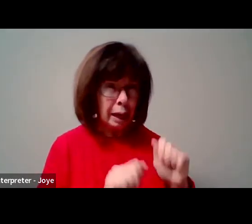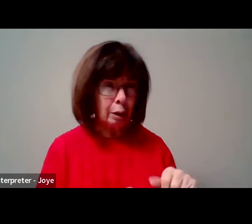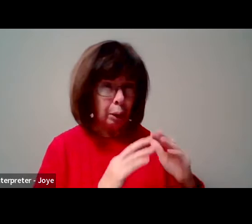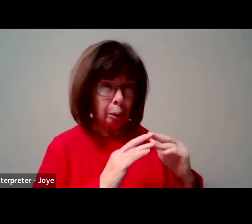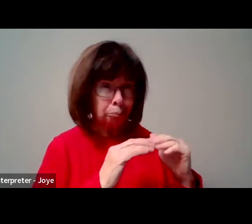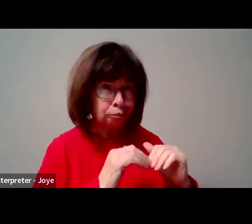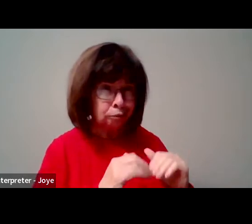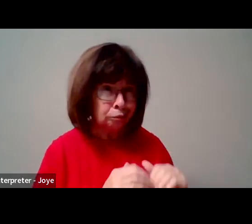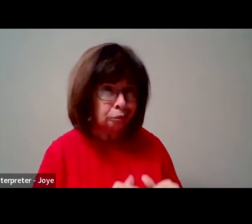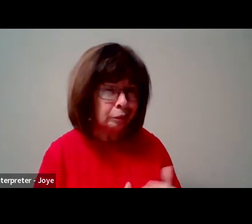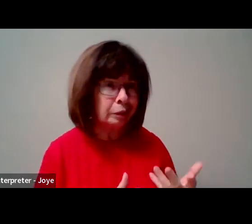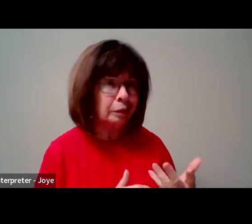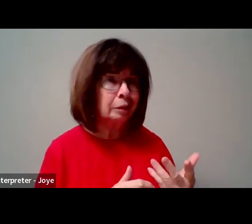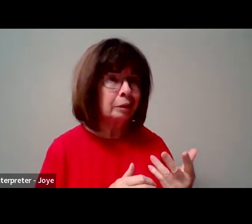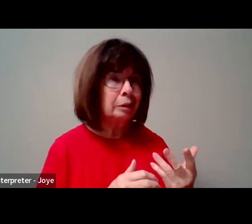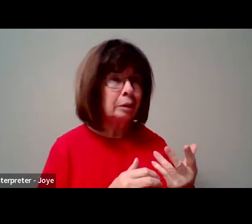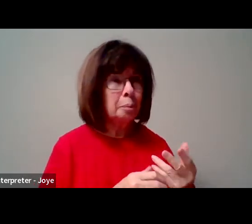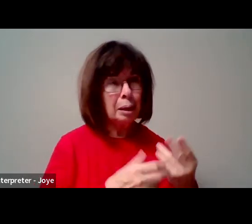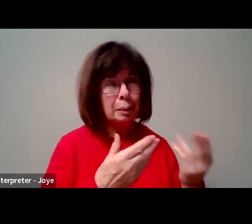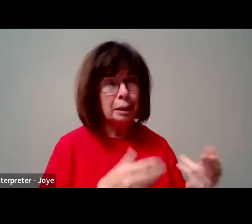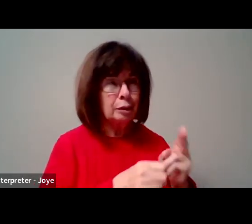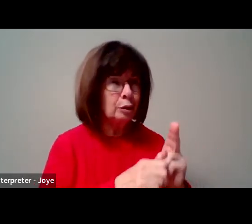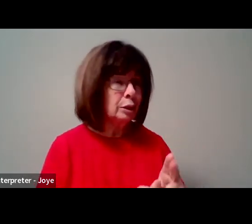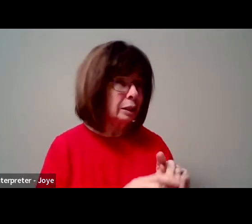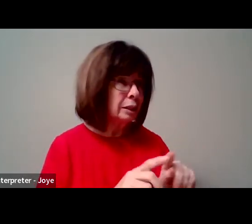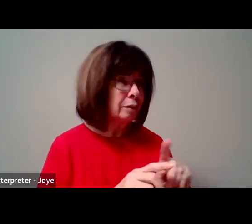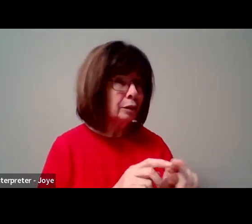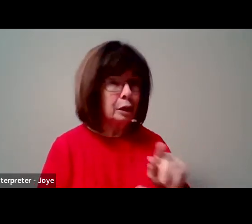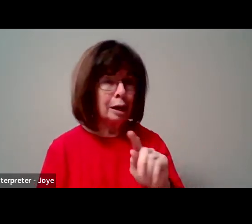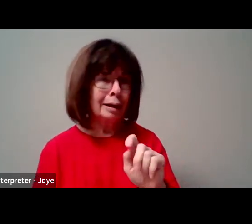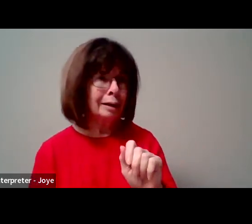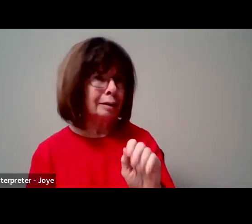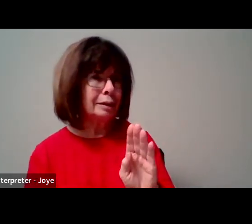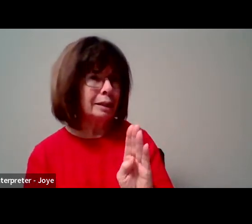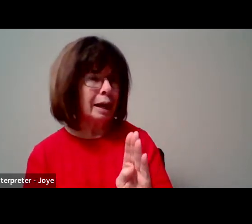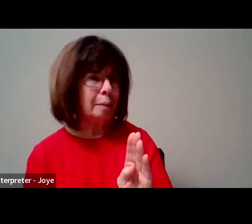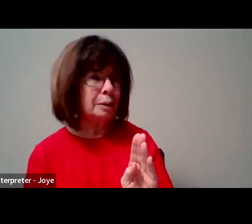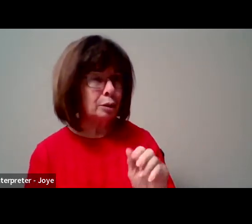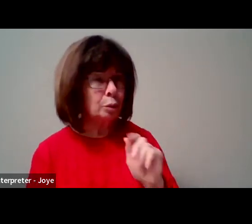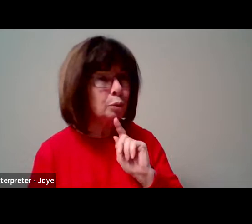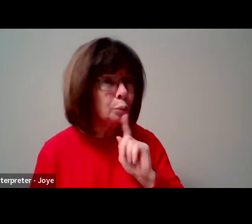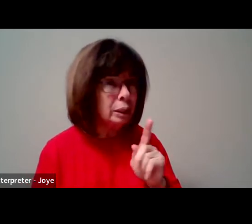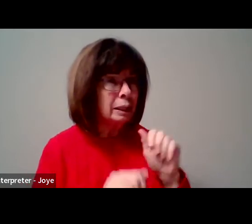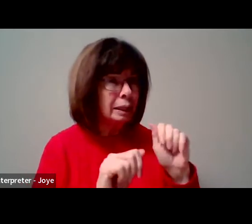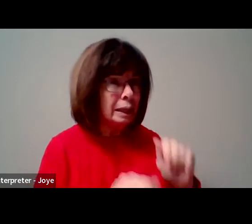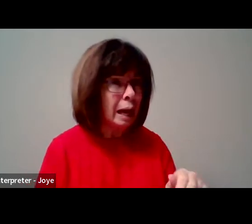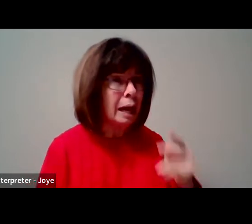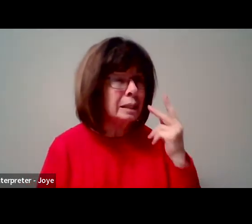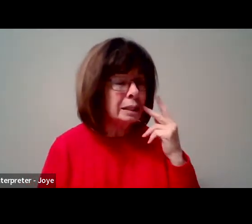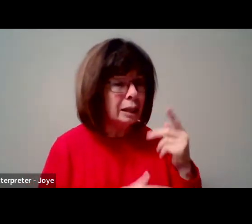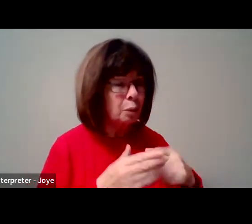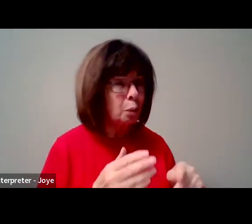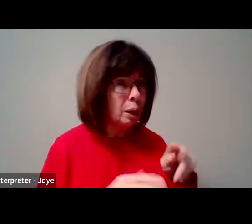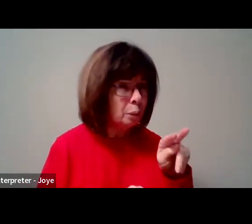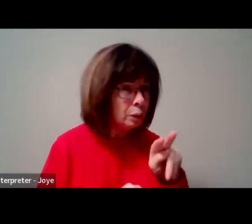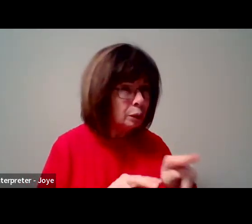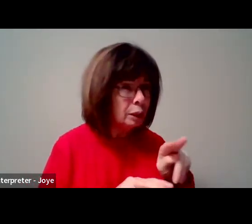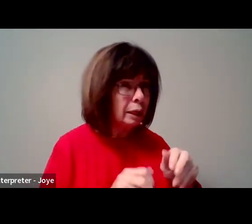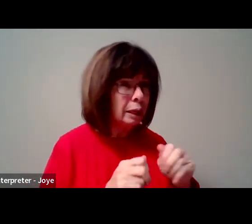if it's, using another tab, so that we can actually see what we're looking at in our less than